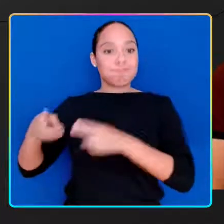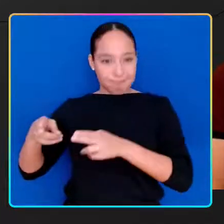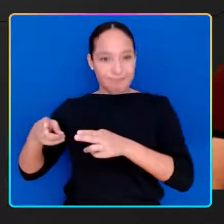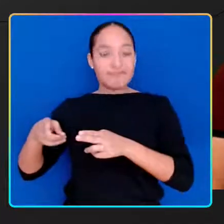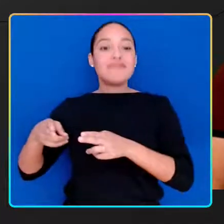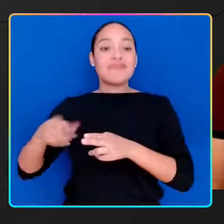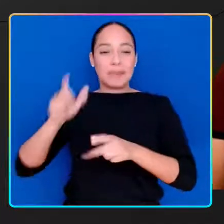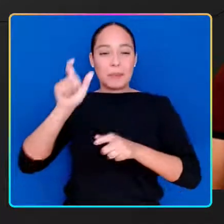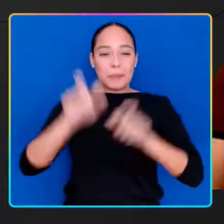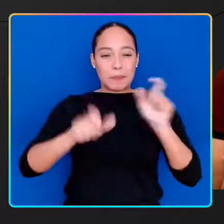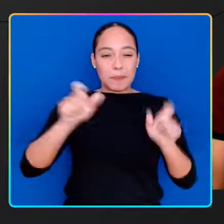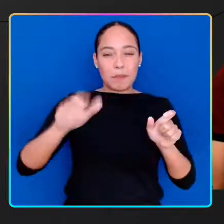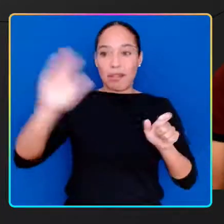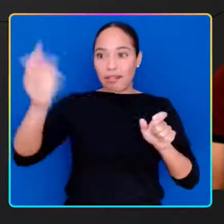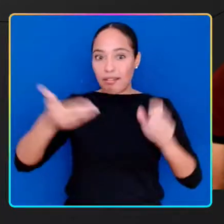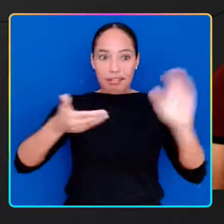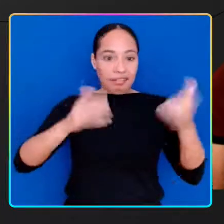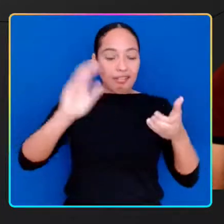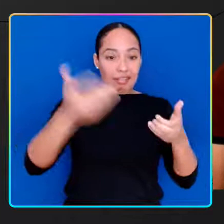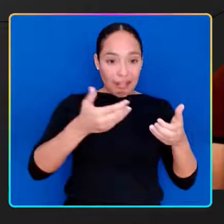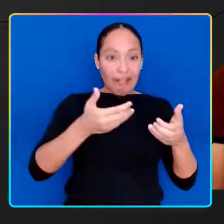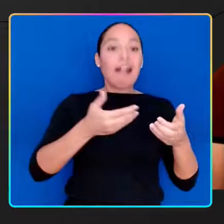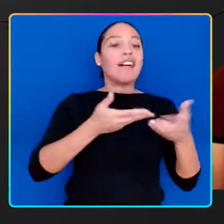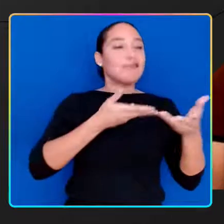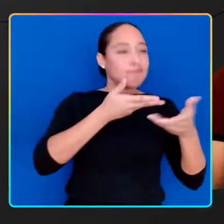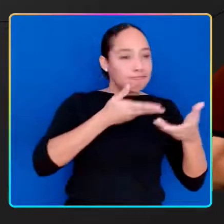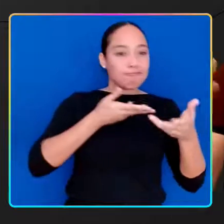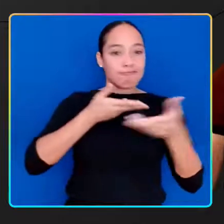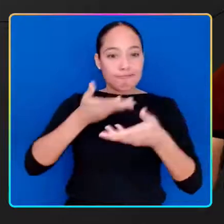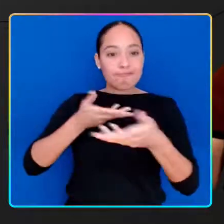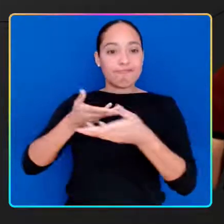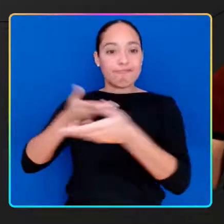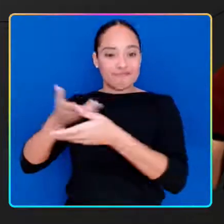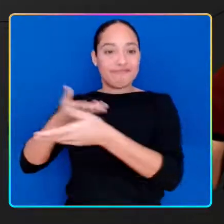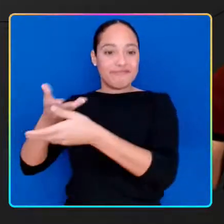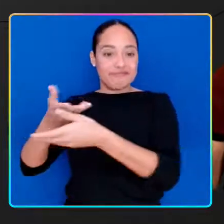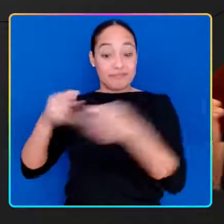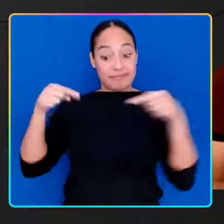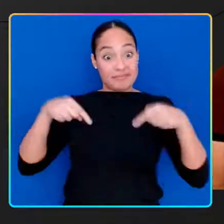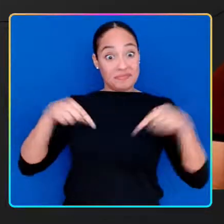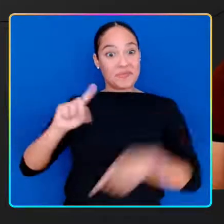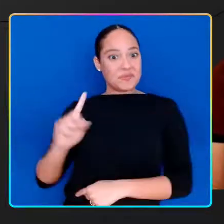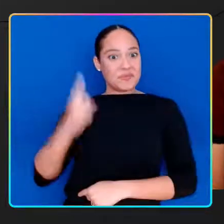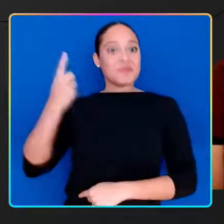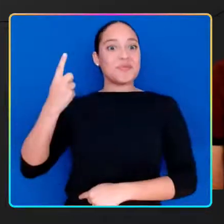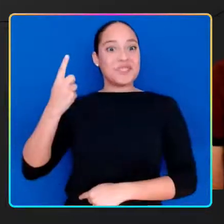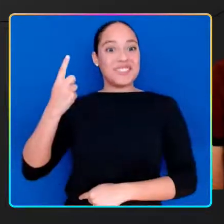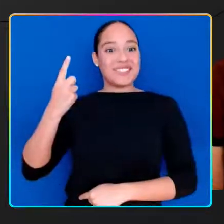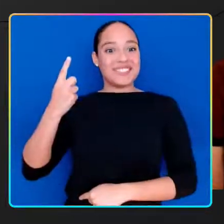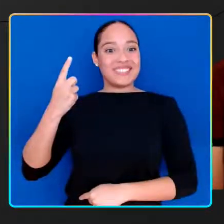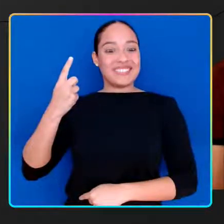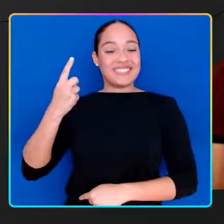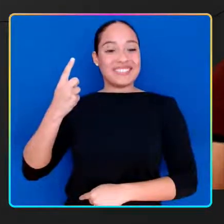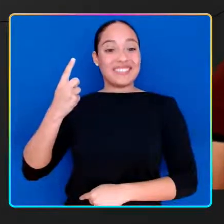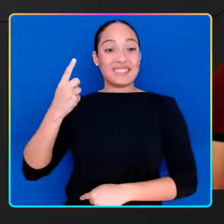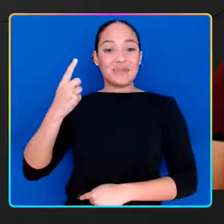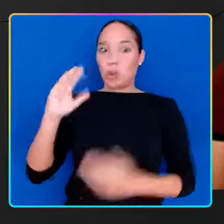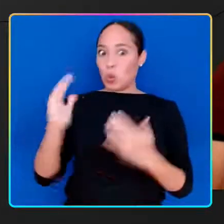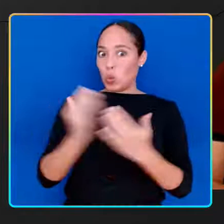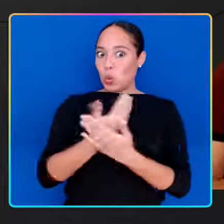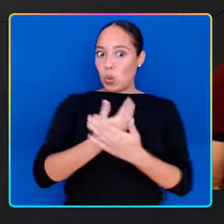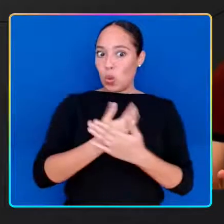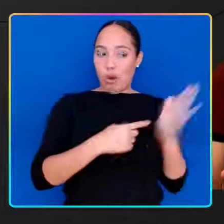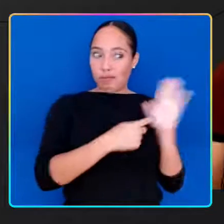AI. And this is the first episode of season 2 in our new branding. And today